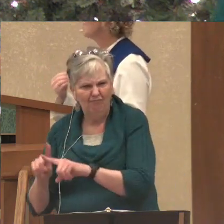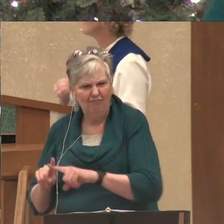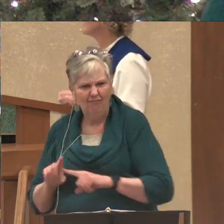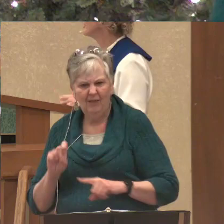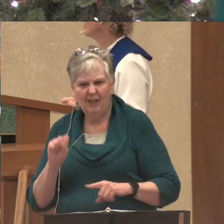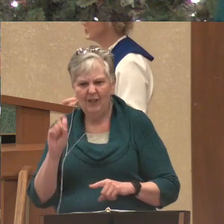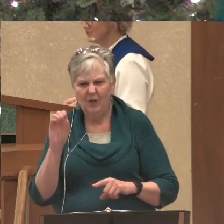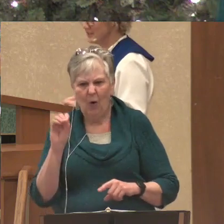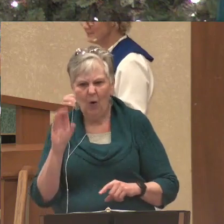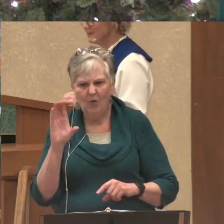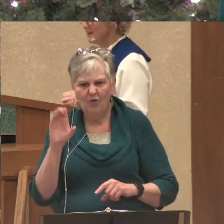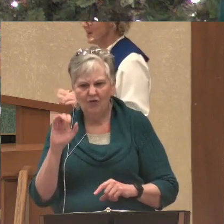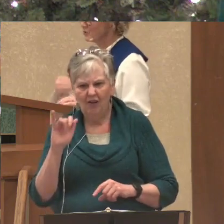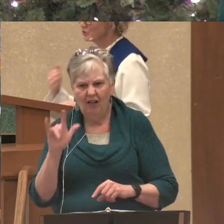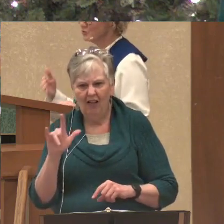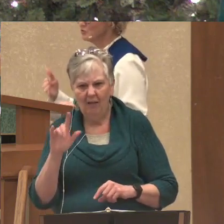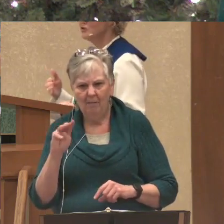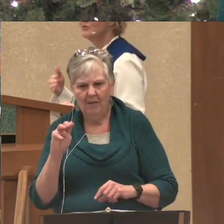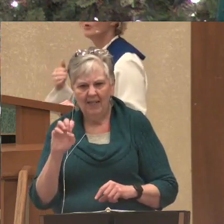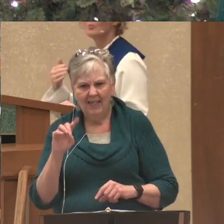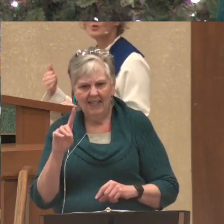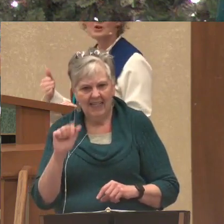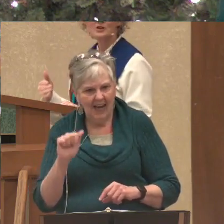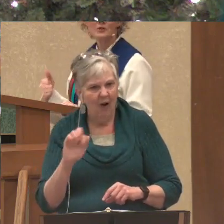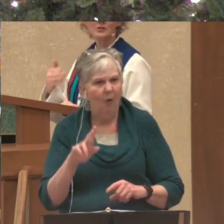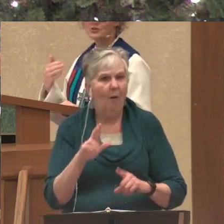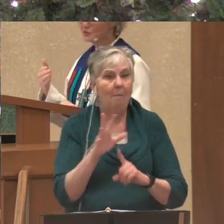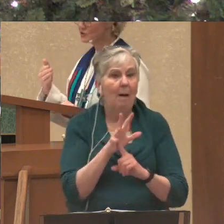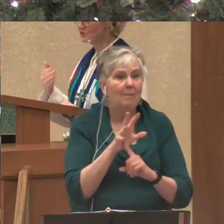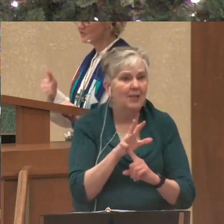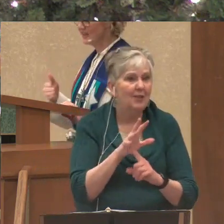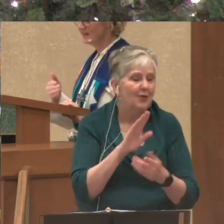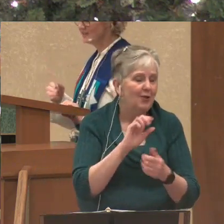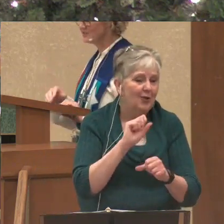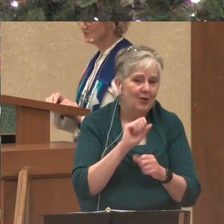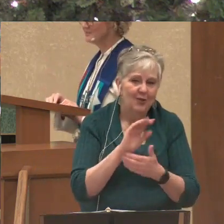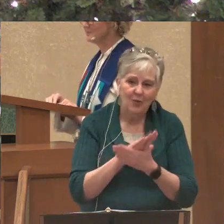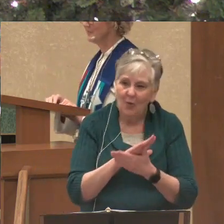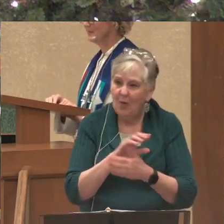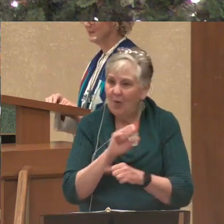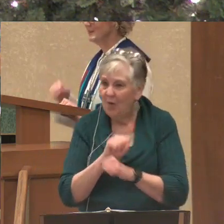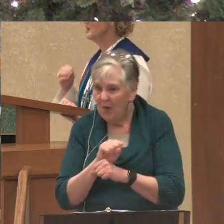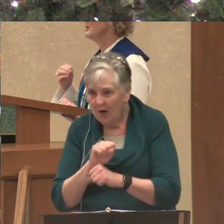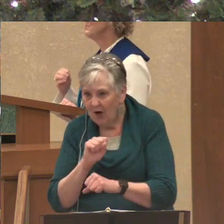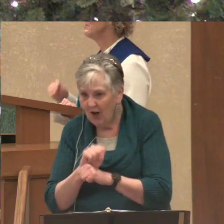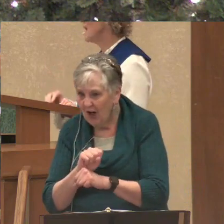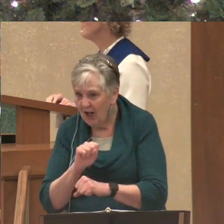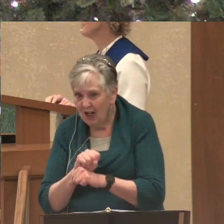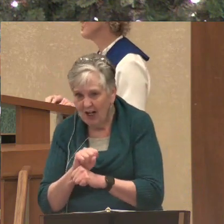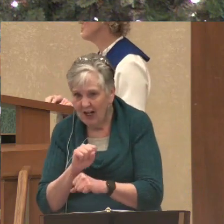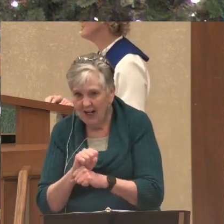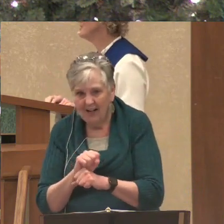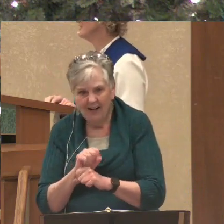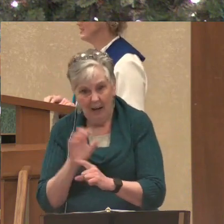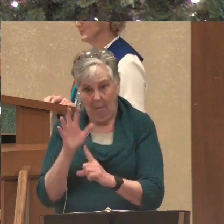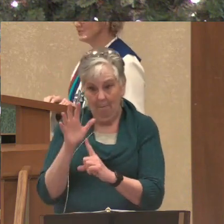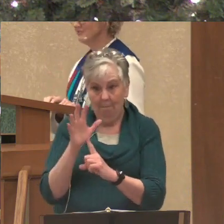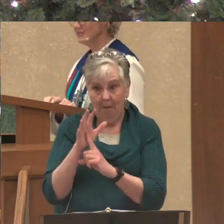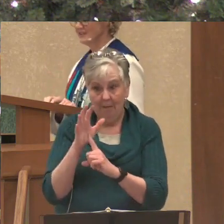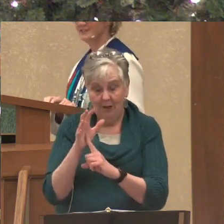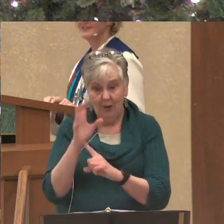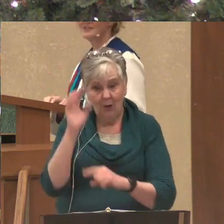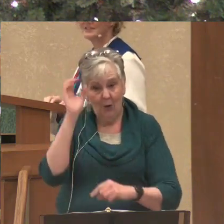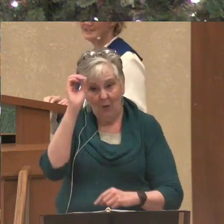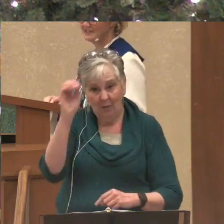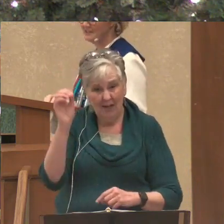how popular you seem at school or work or in social settings. But popular opinion is